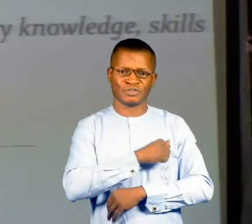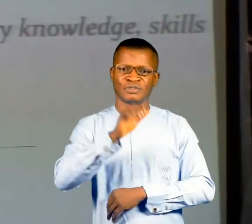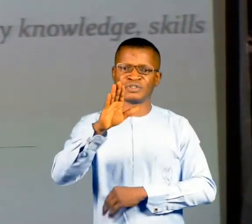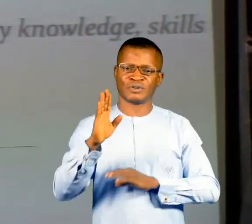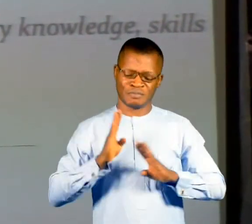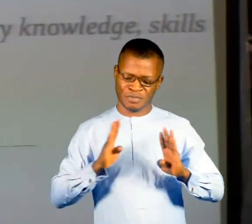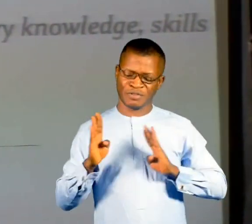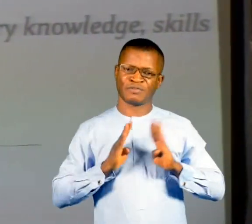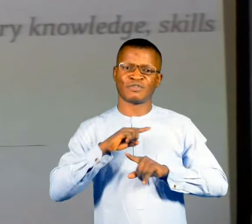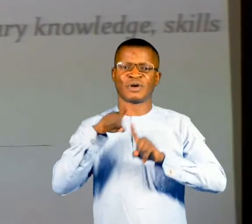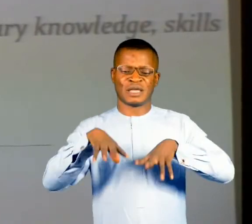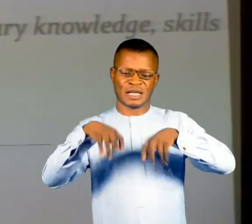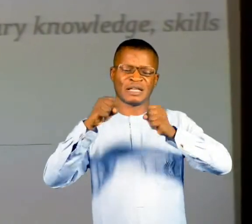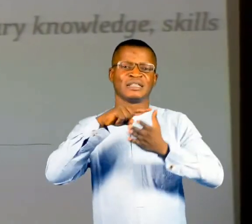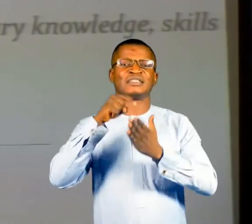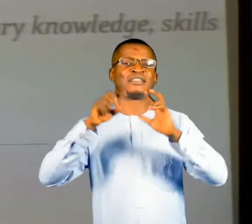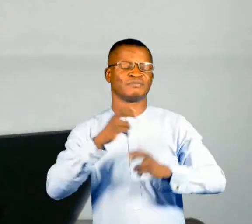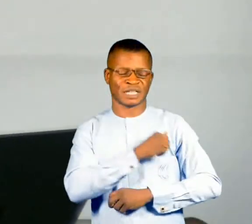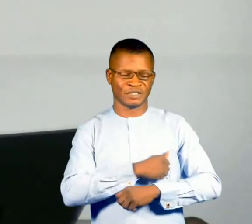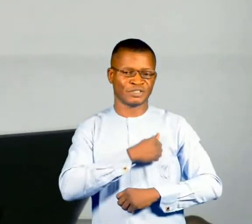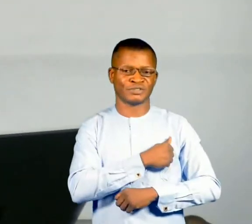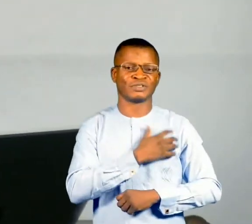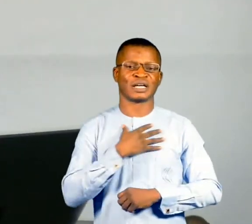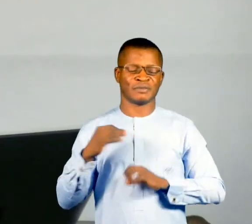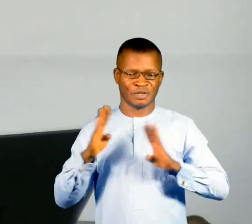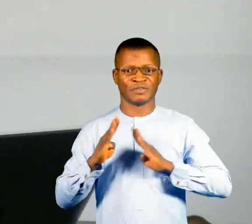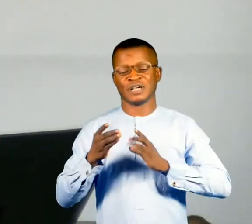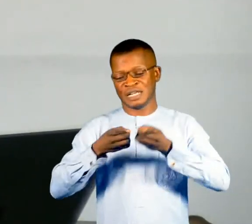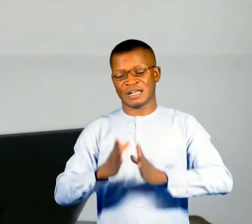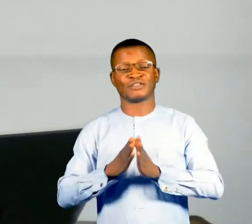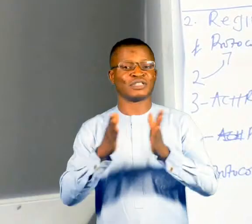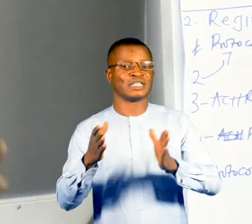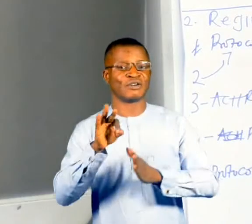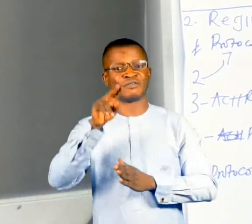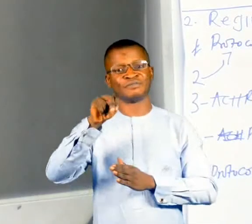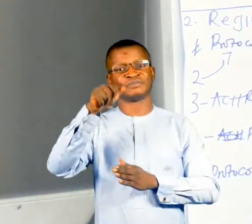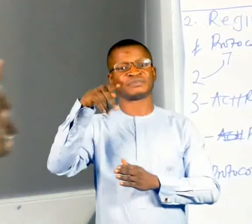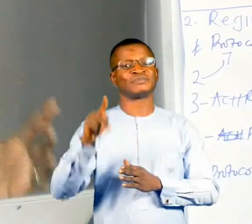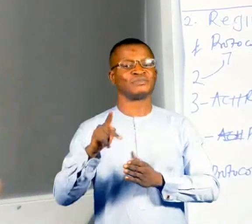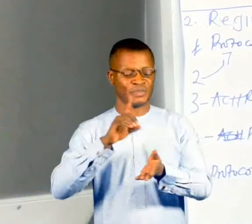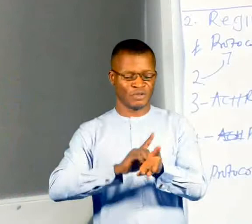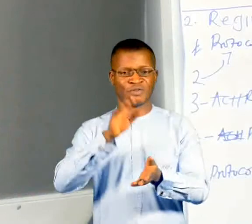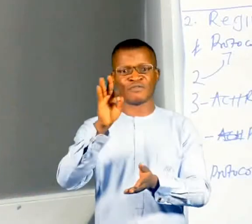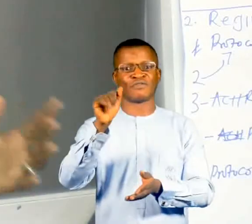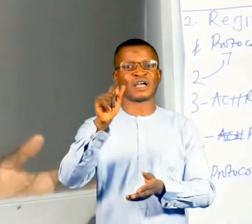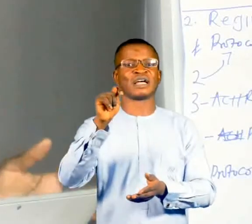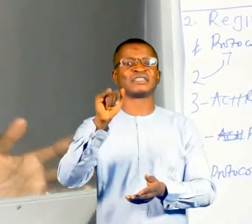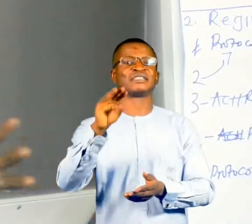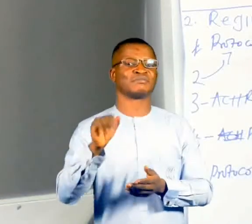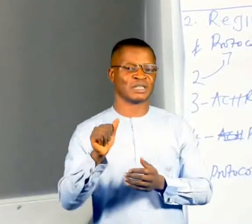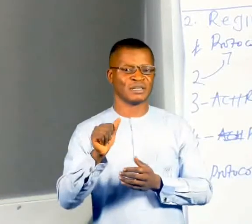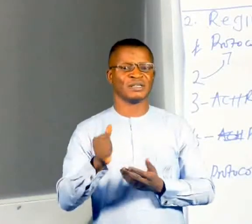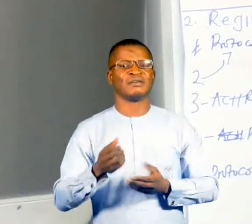and behavior when handling this case. Attitude and behavior. The Director General of NAPTIP, Dr.